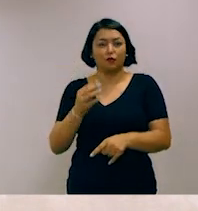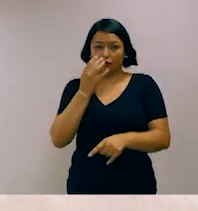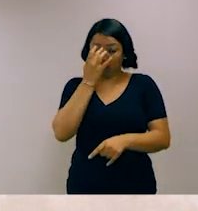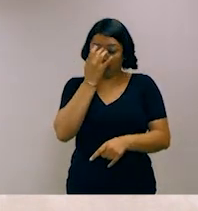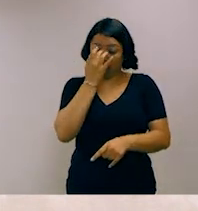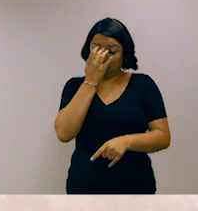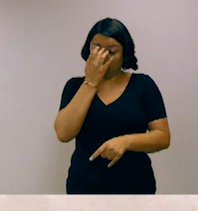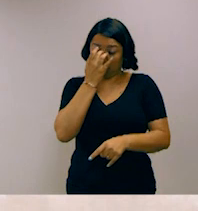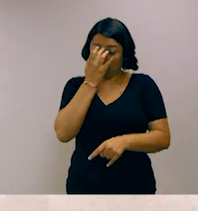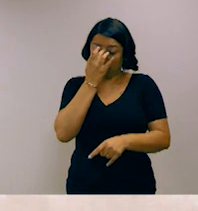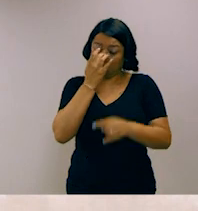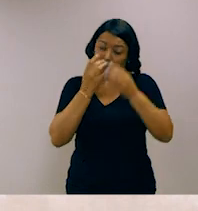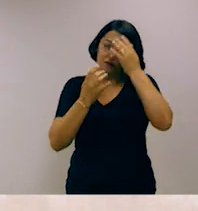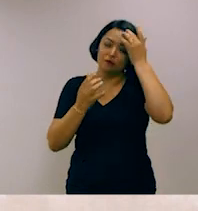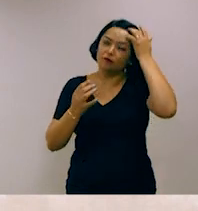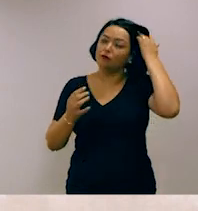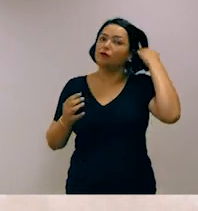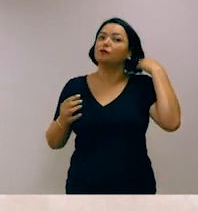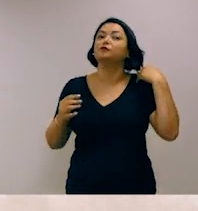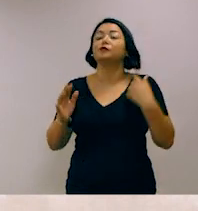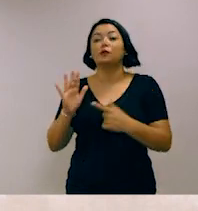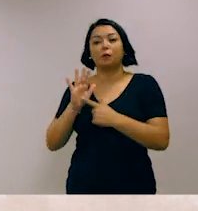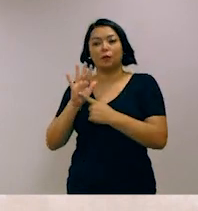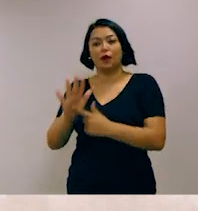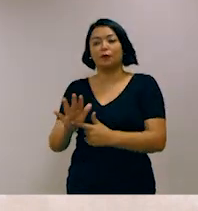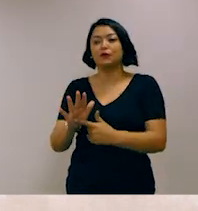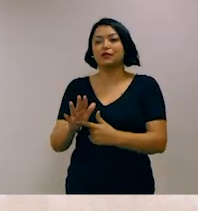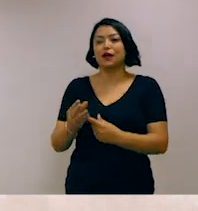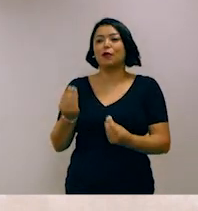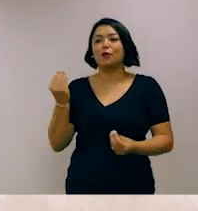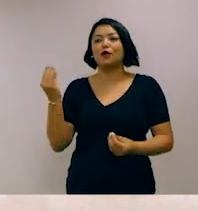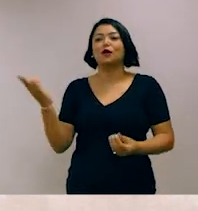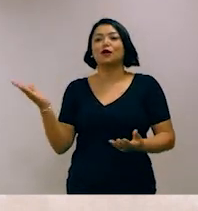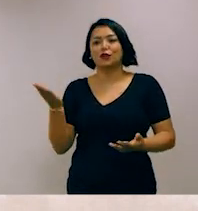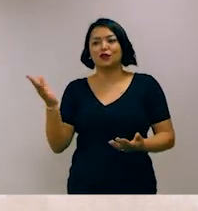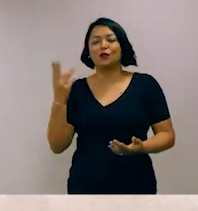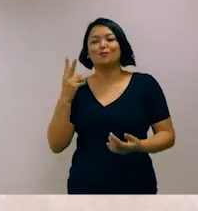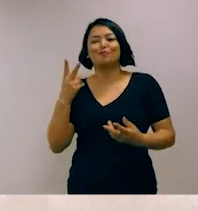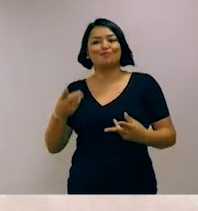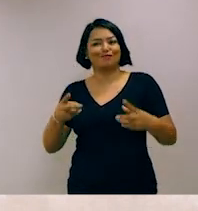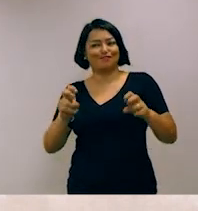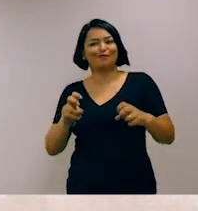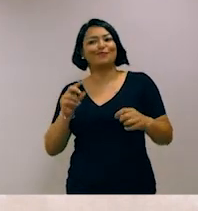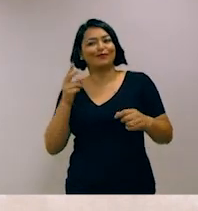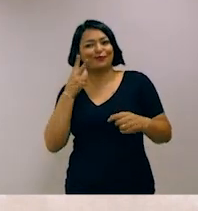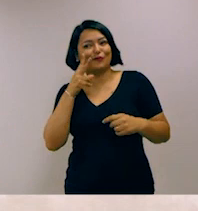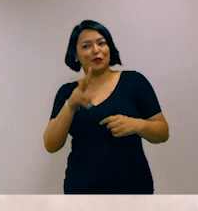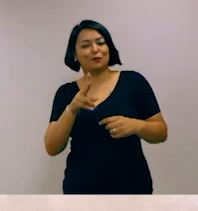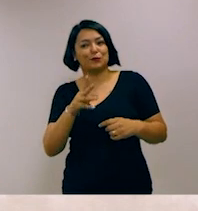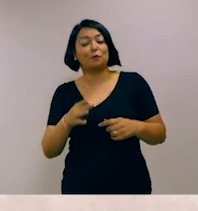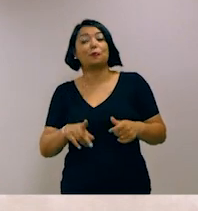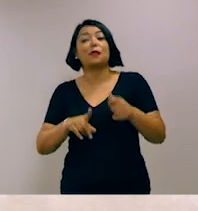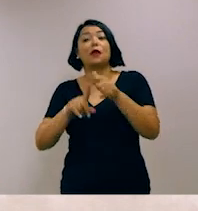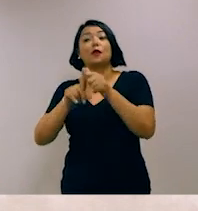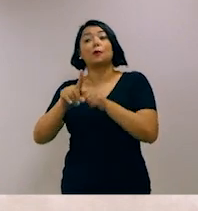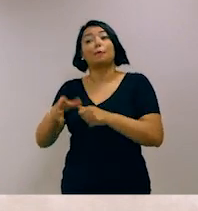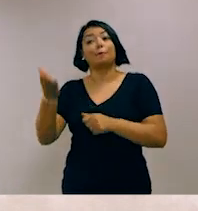Were there any failures? And so to illustrate the results that we have when using the system, we